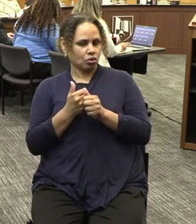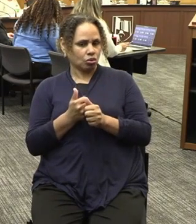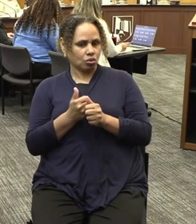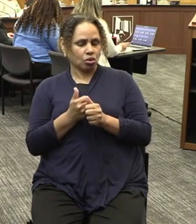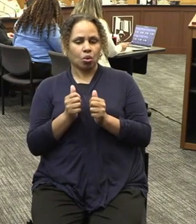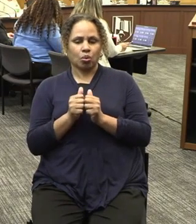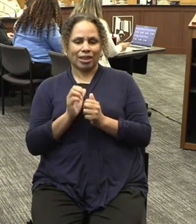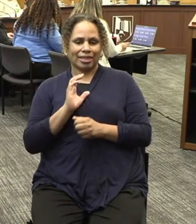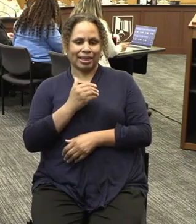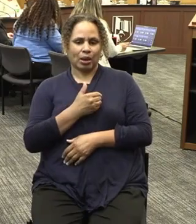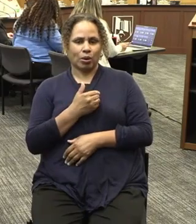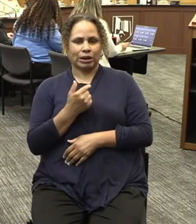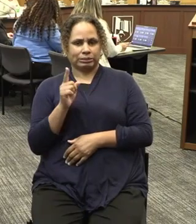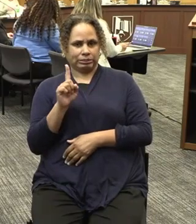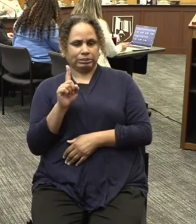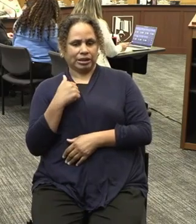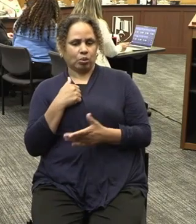look.